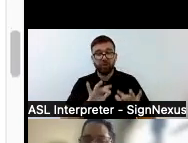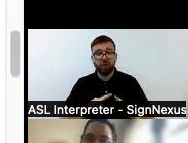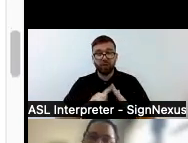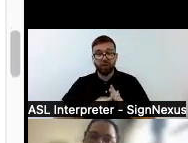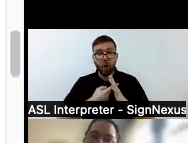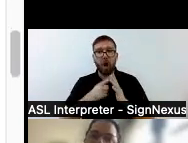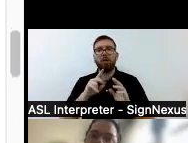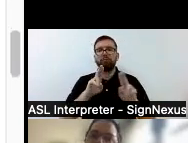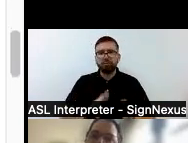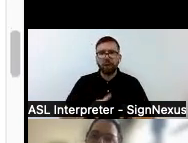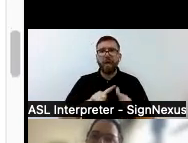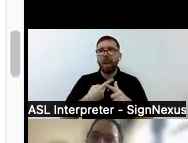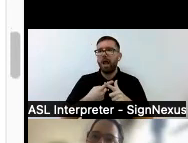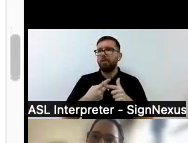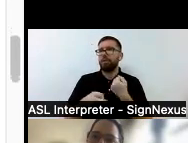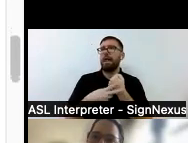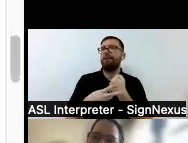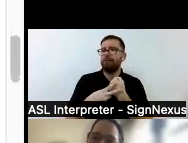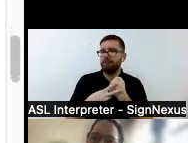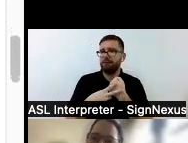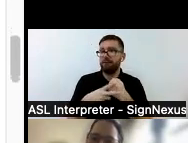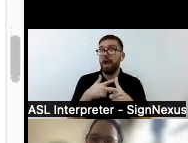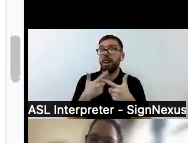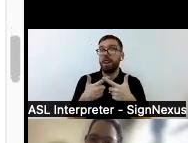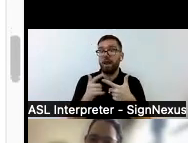your application is complete before submitting.